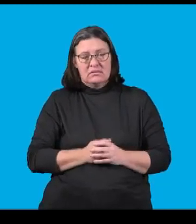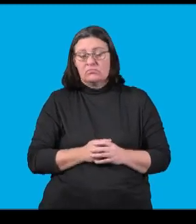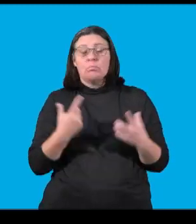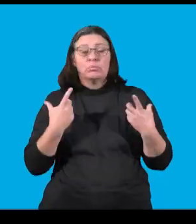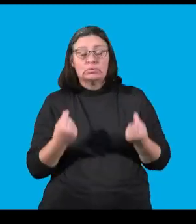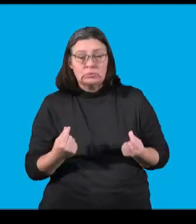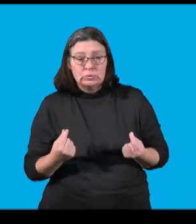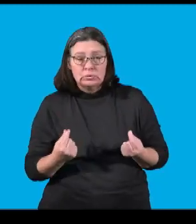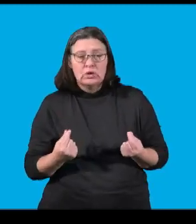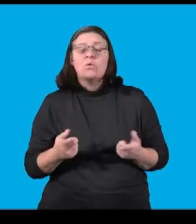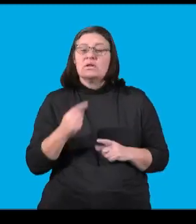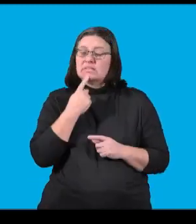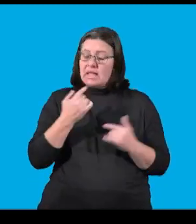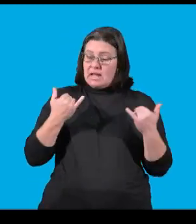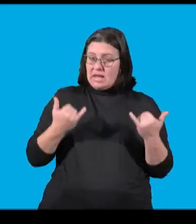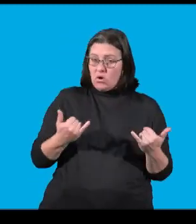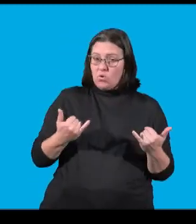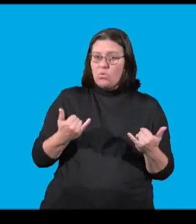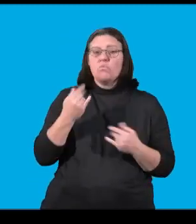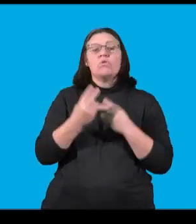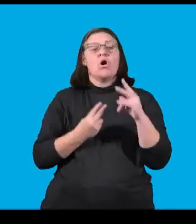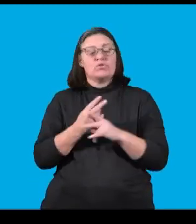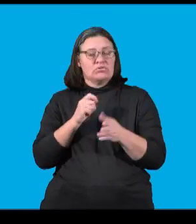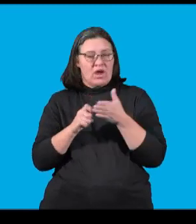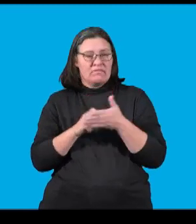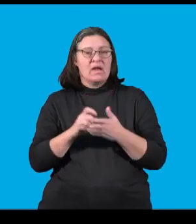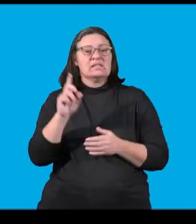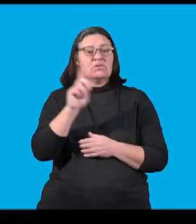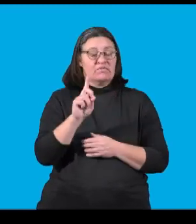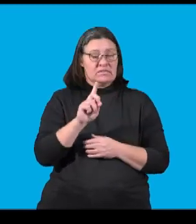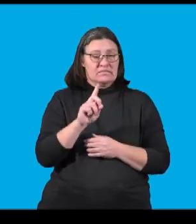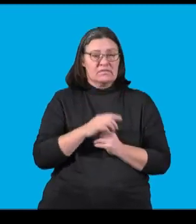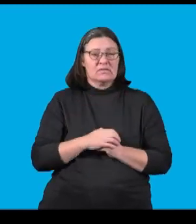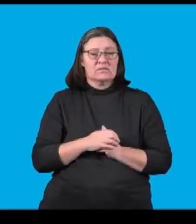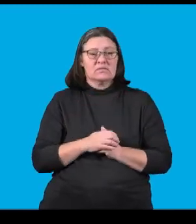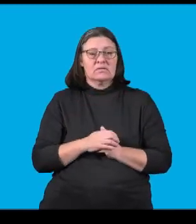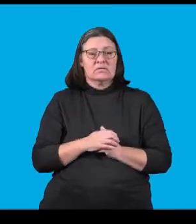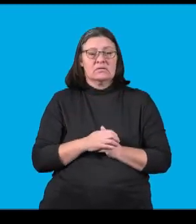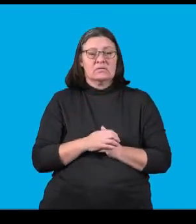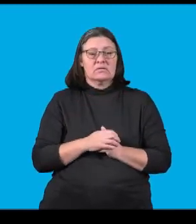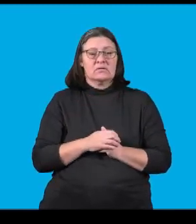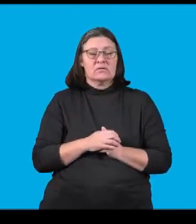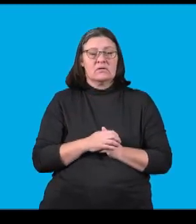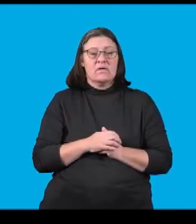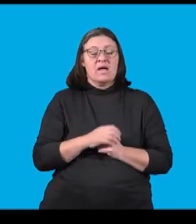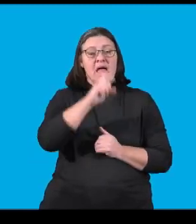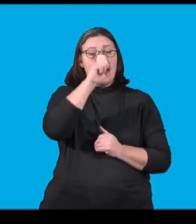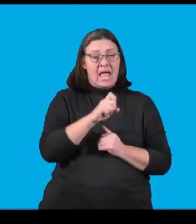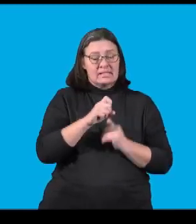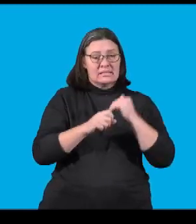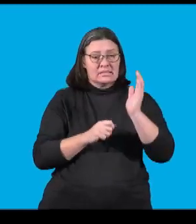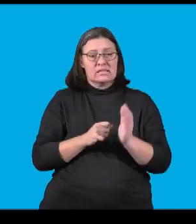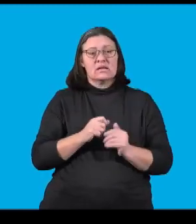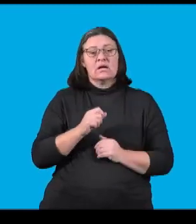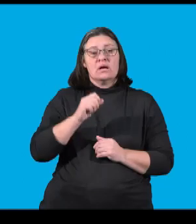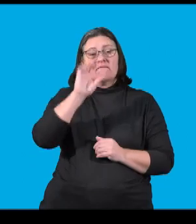Okay, that's not correct. So what do? We say, well, now we can rewrite this as the derivative of x to the